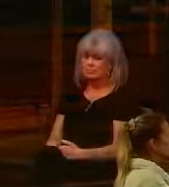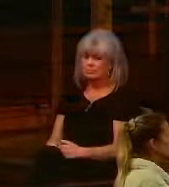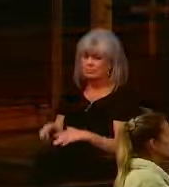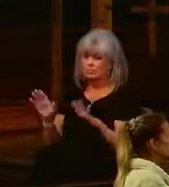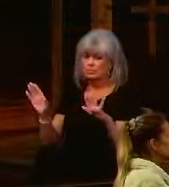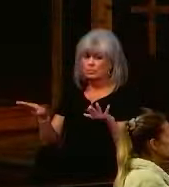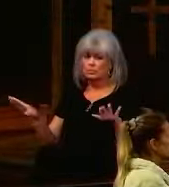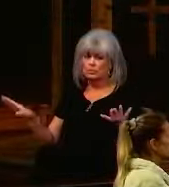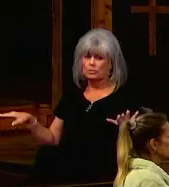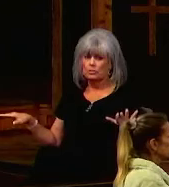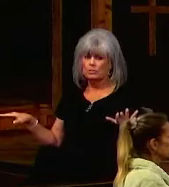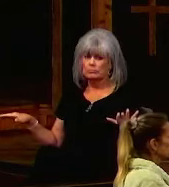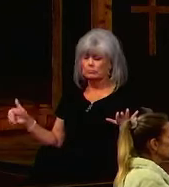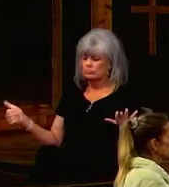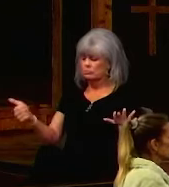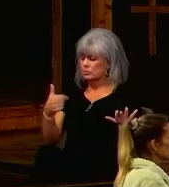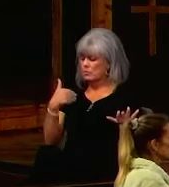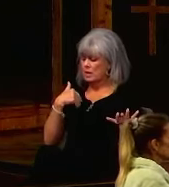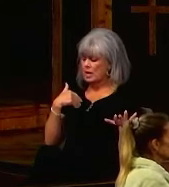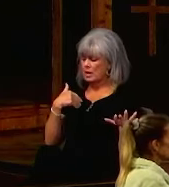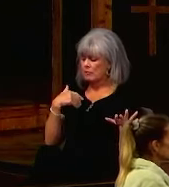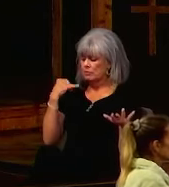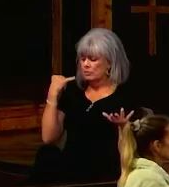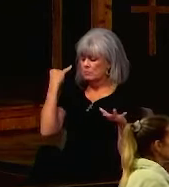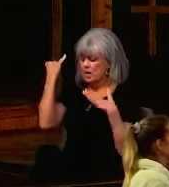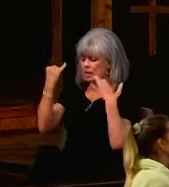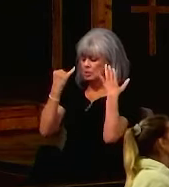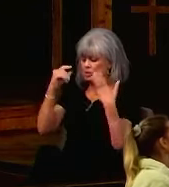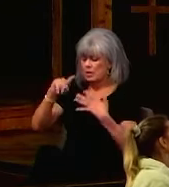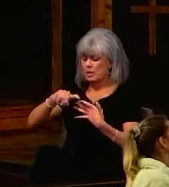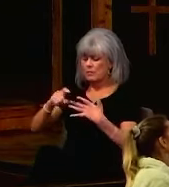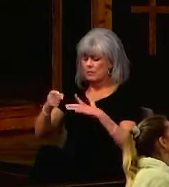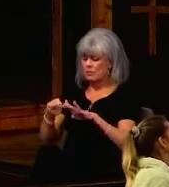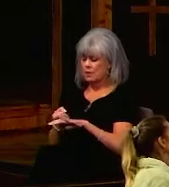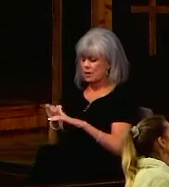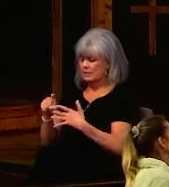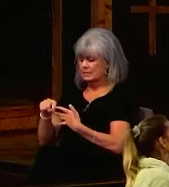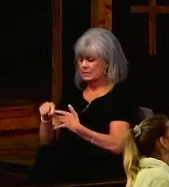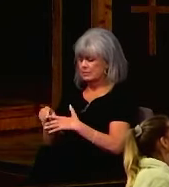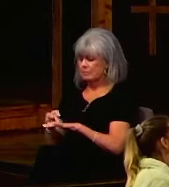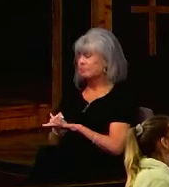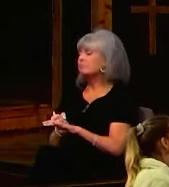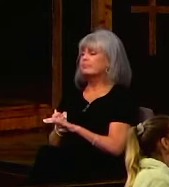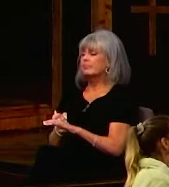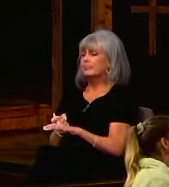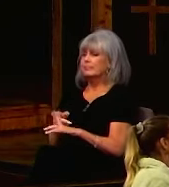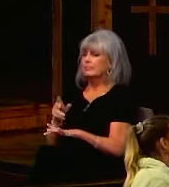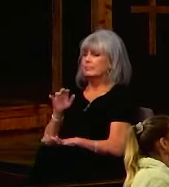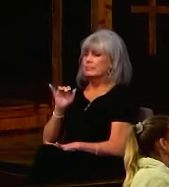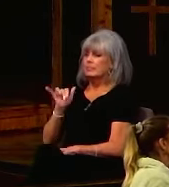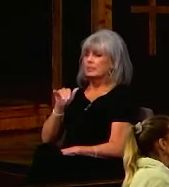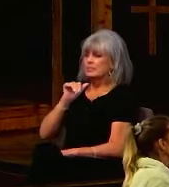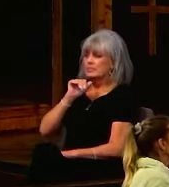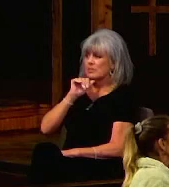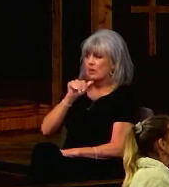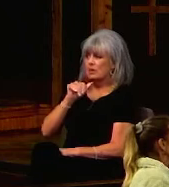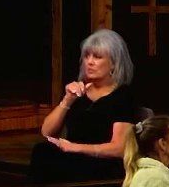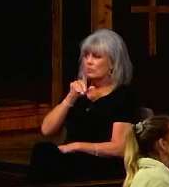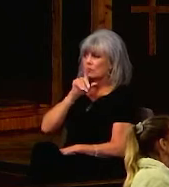Children that have imaginary friends, they're not there. They're